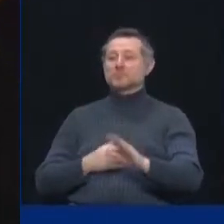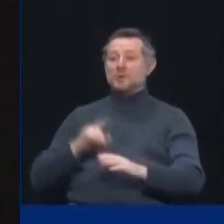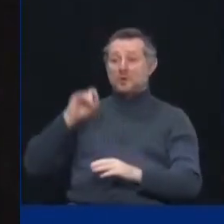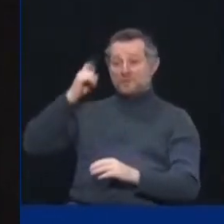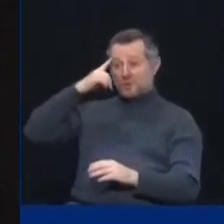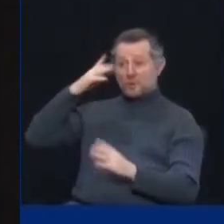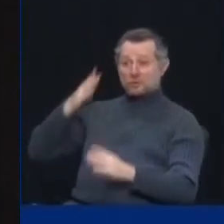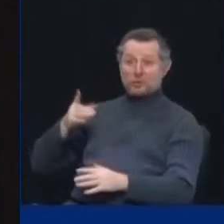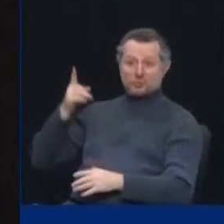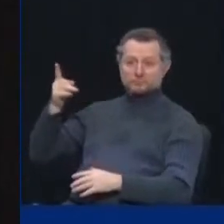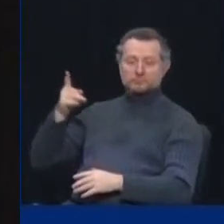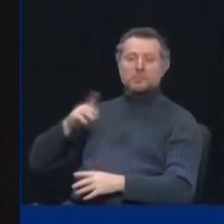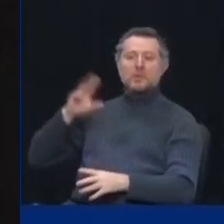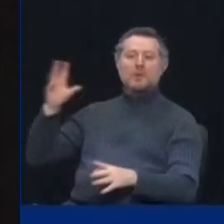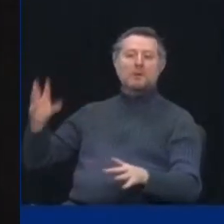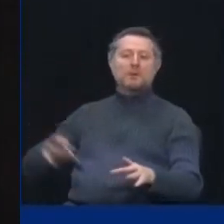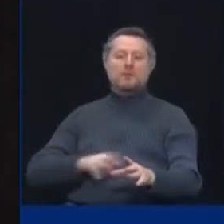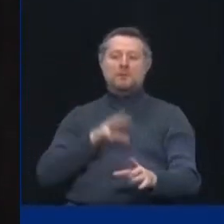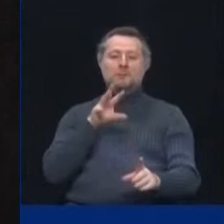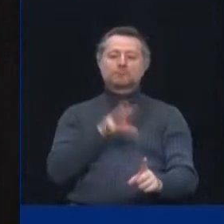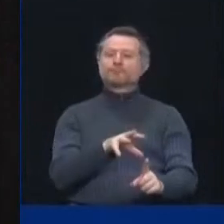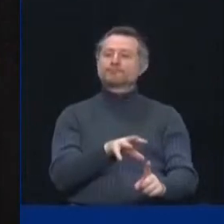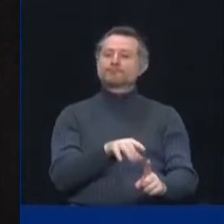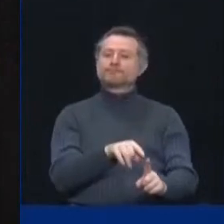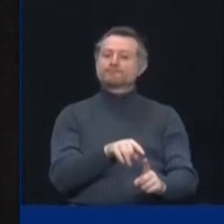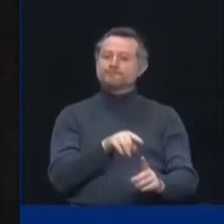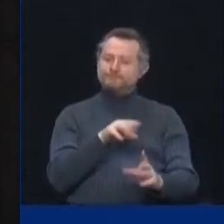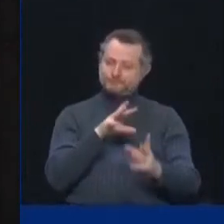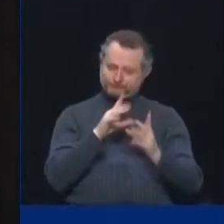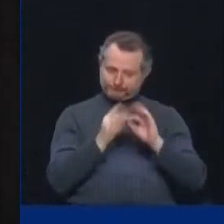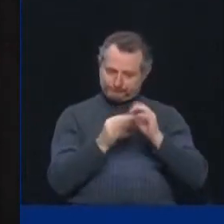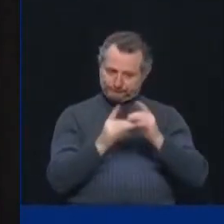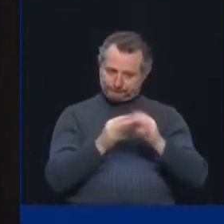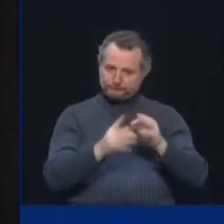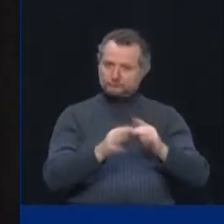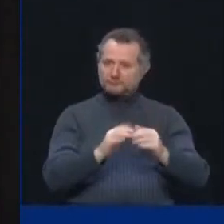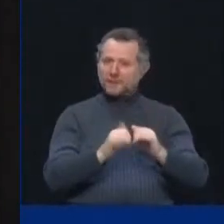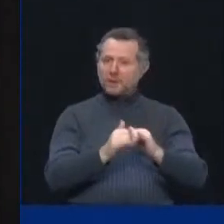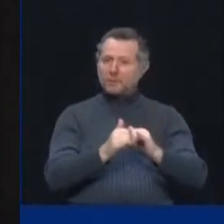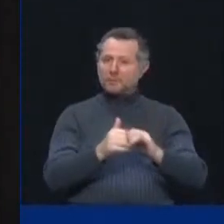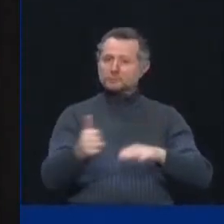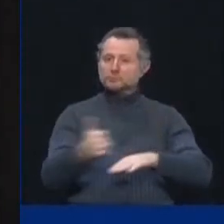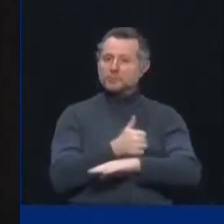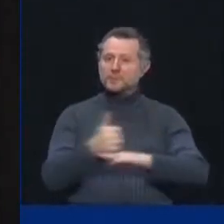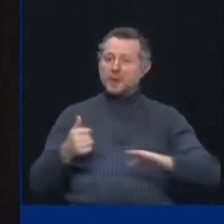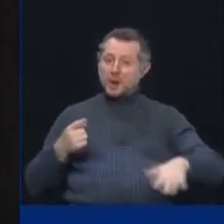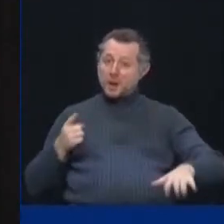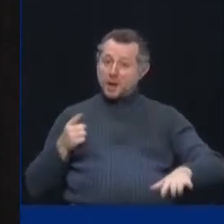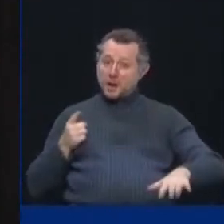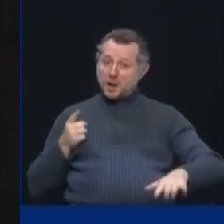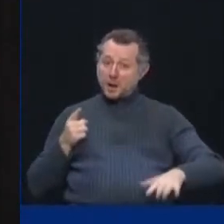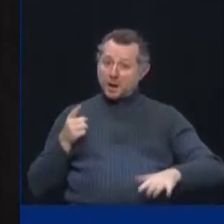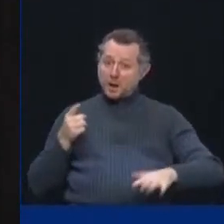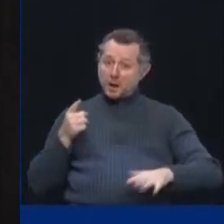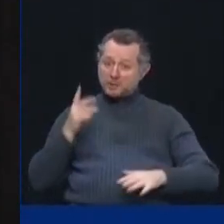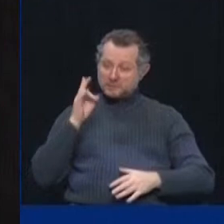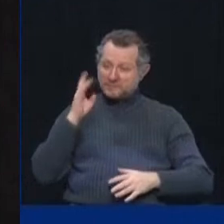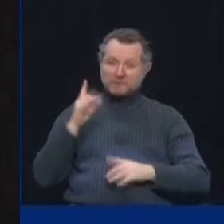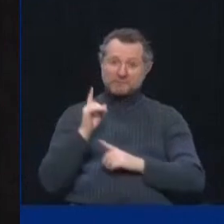the way that we can shave off the transportation time, and we have a lot of essential workers